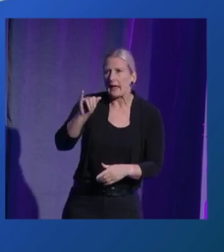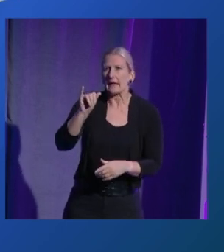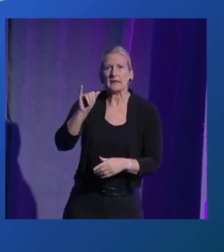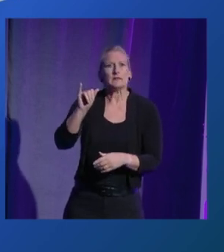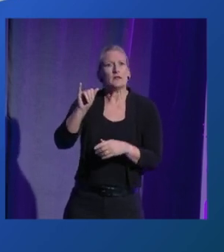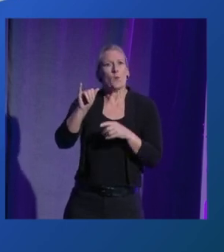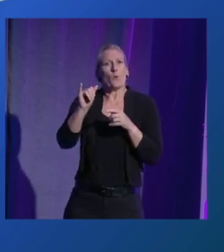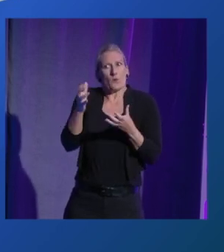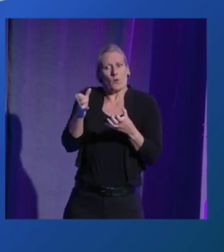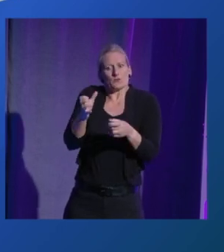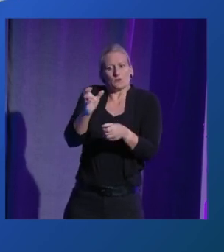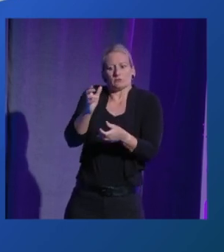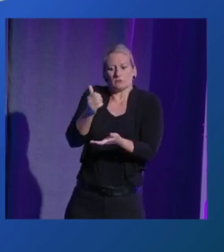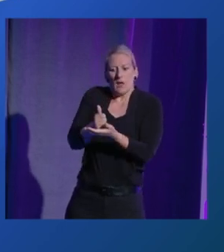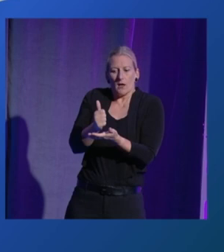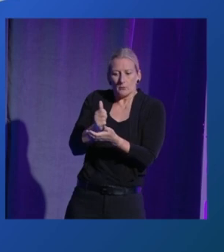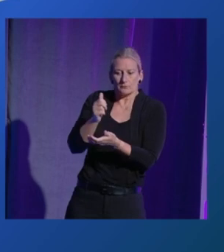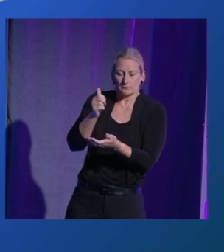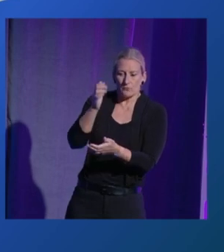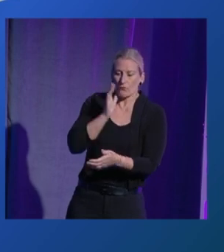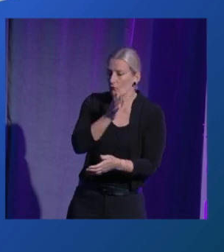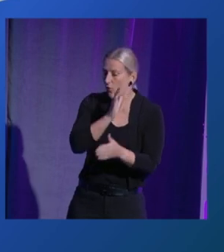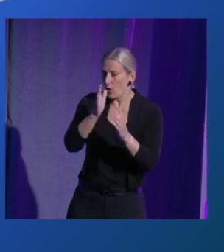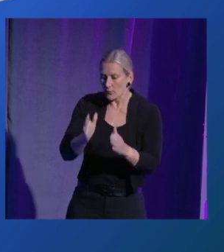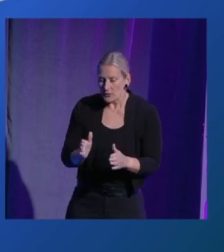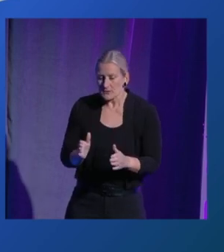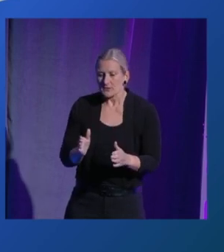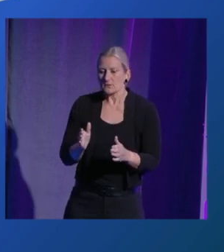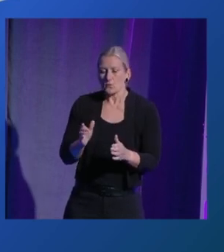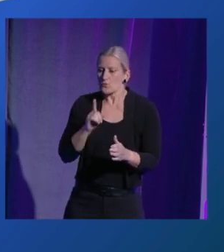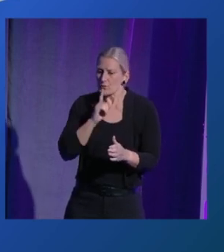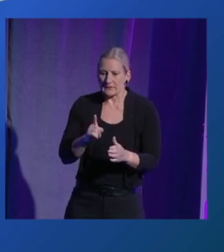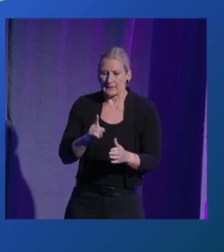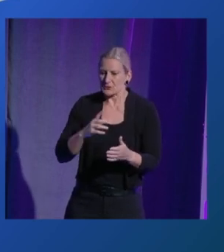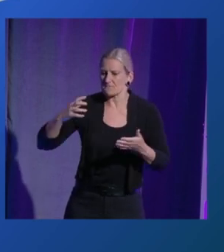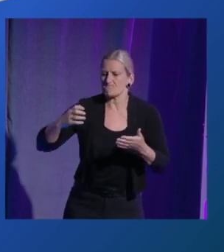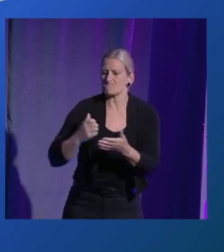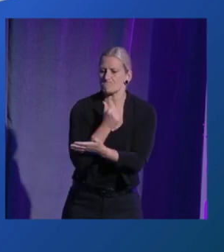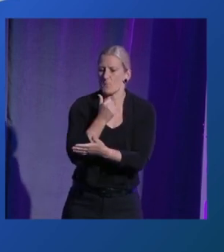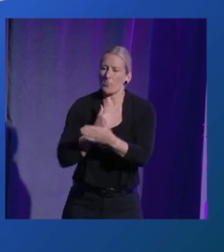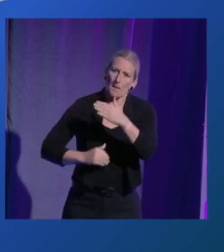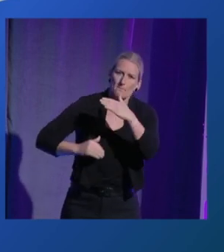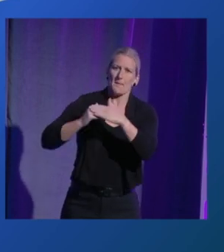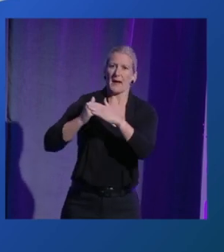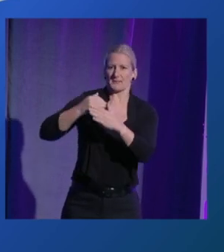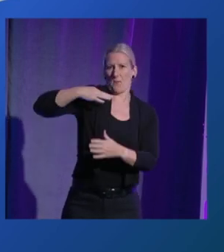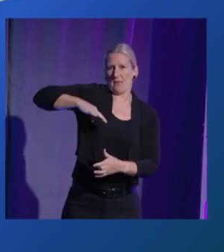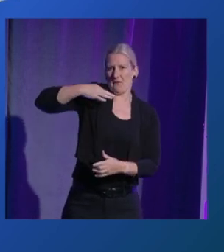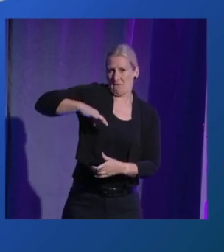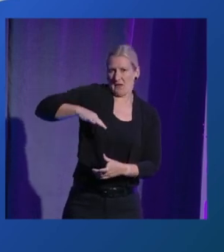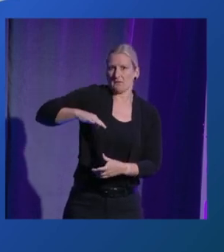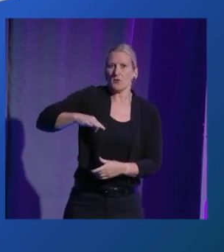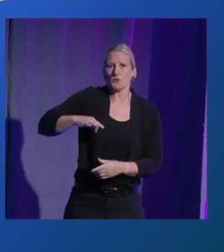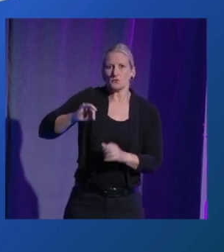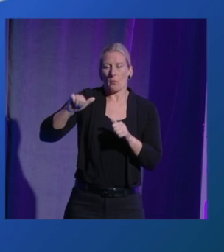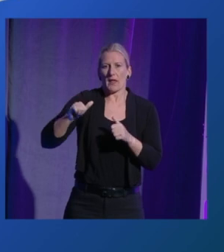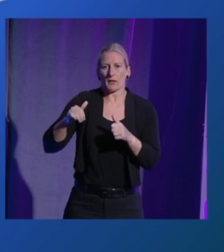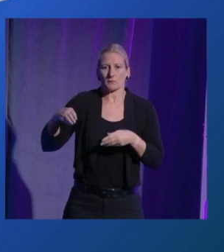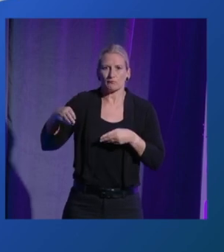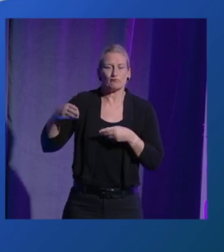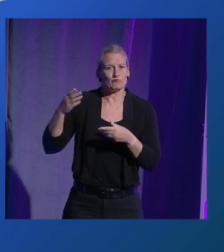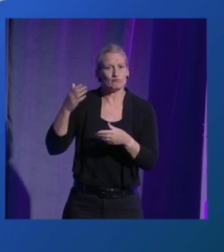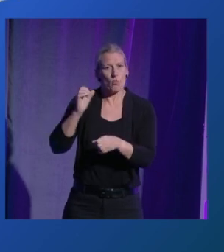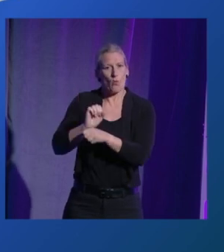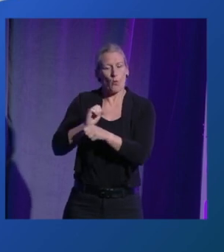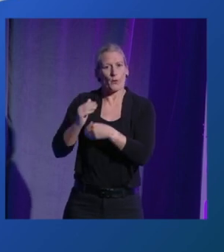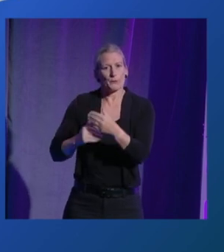farmers optimize and maximize the amount of productivity on their Farms so my job is to not only bring insights to Farmers they have a